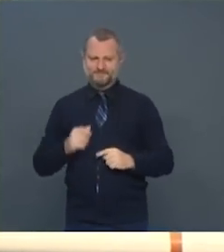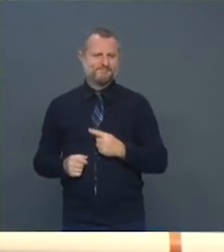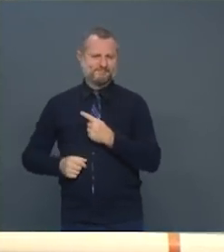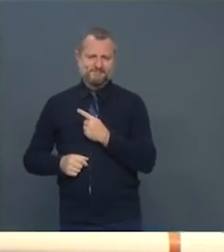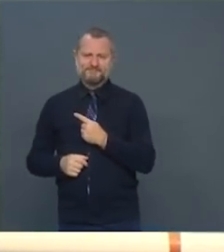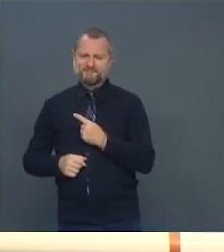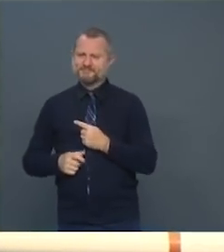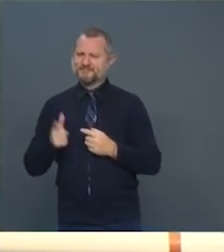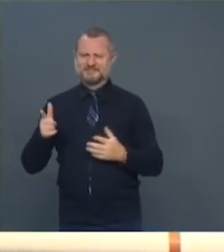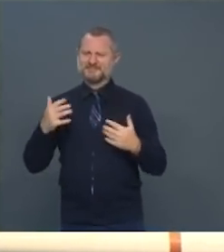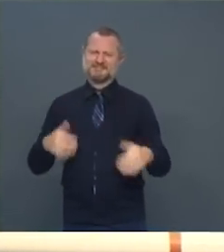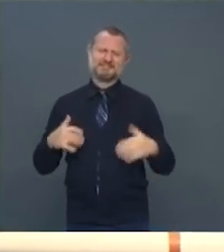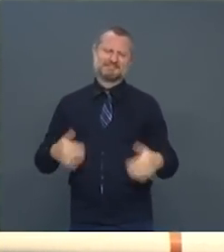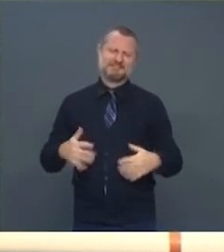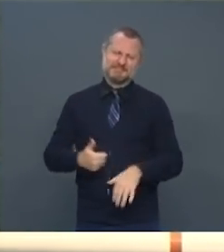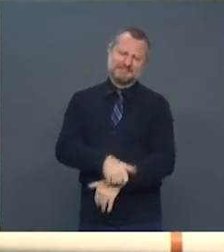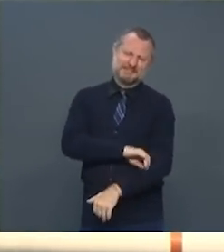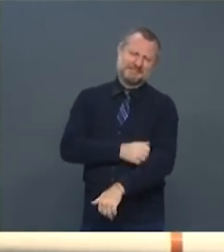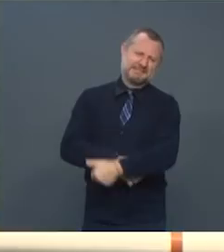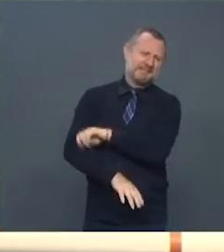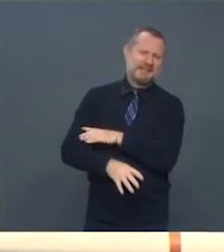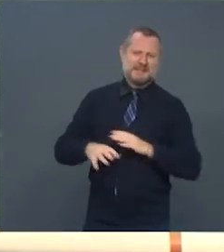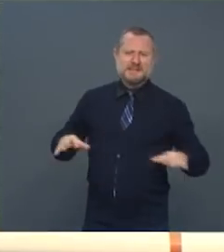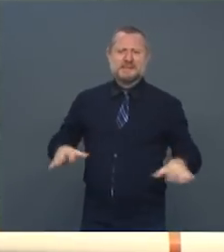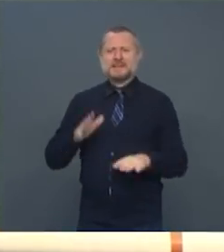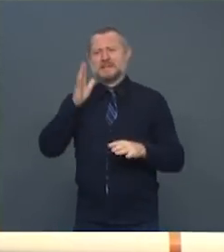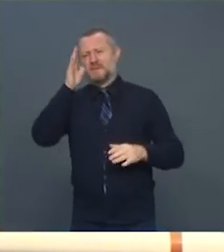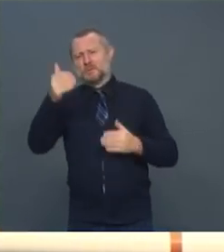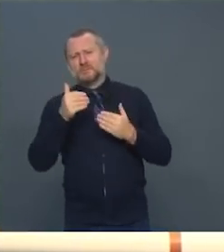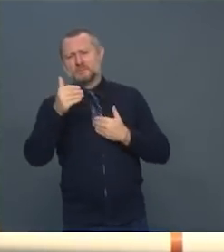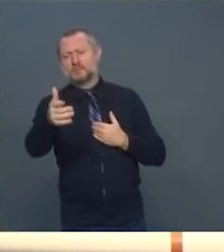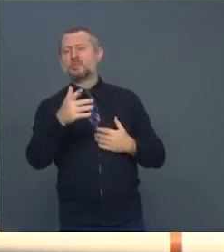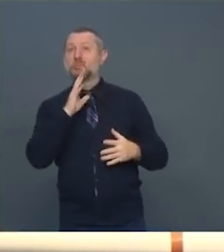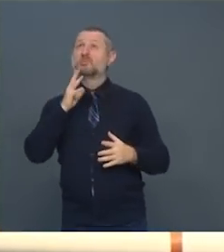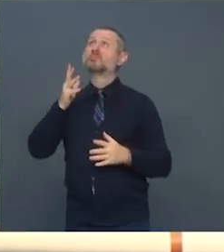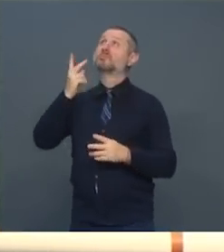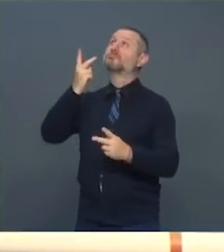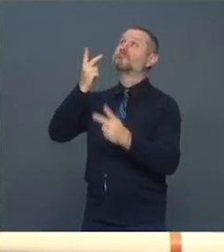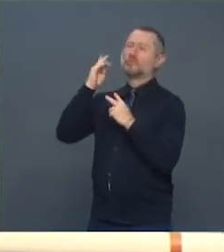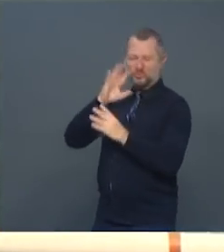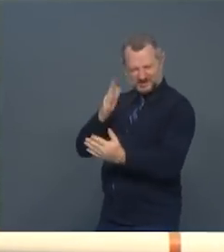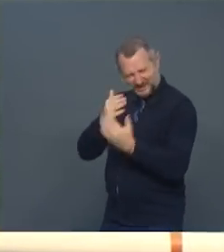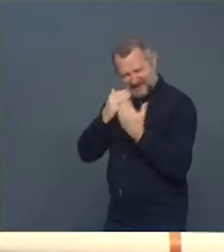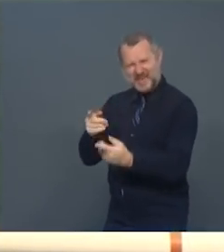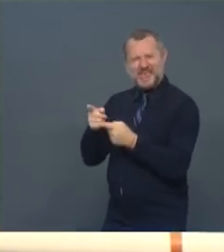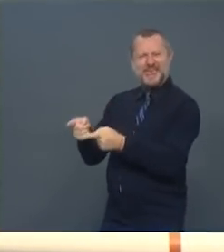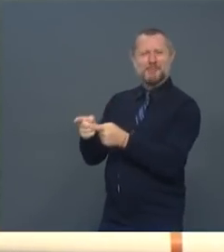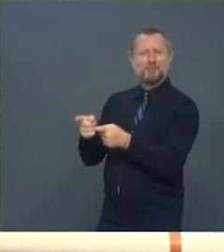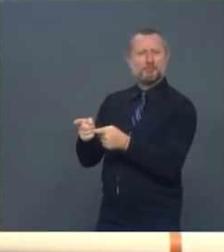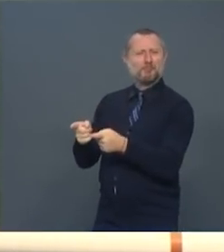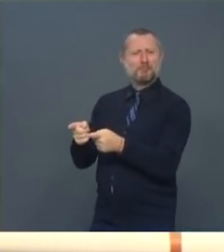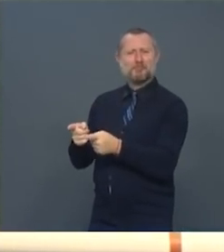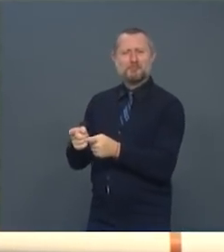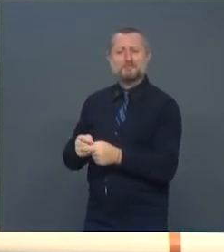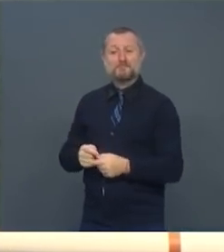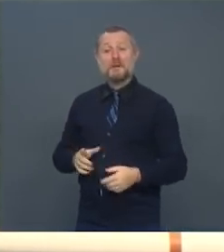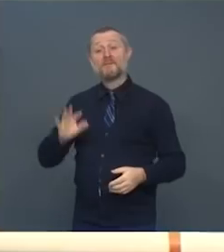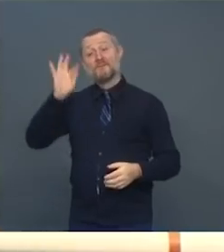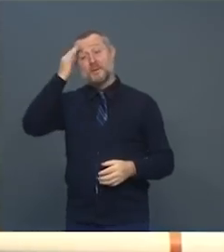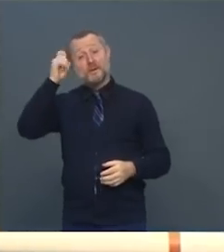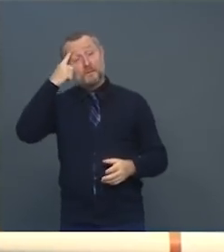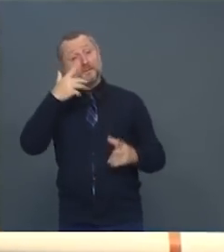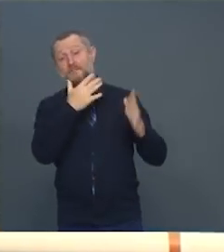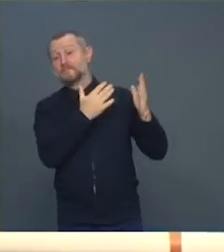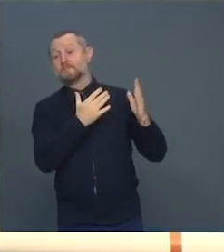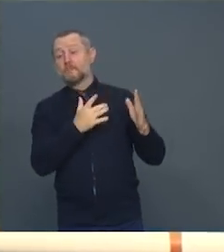legacy that will be written about for years to come. And when the chips fell at the federal level and the feds backed